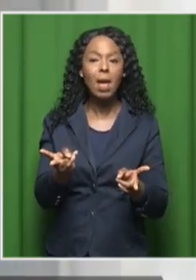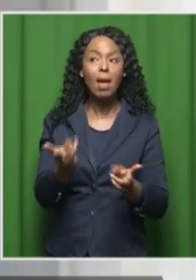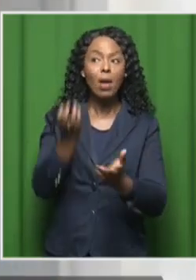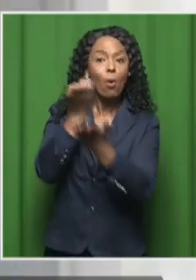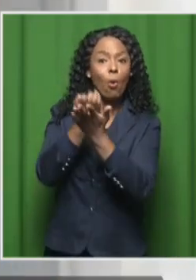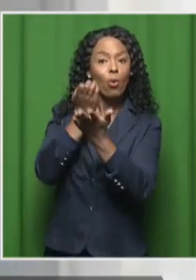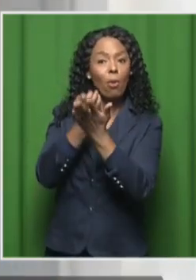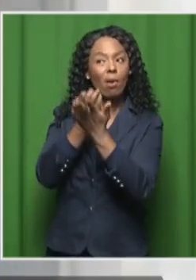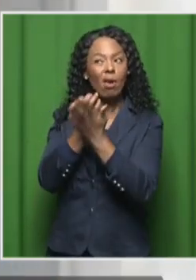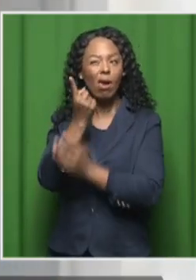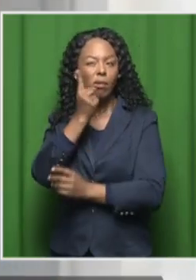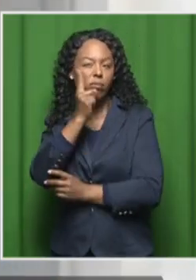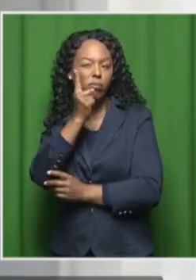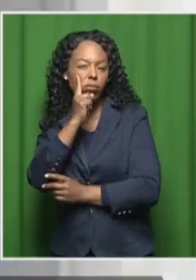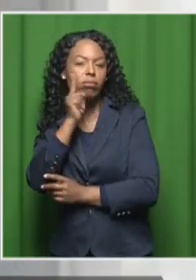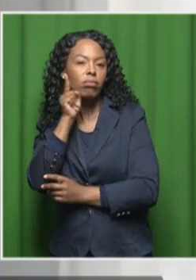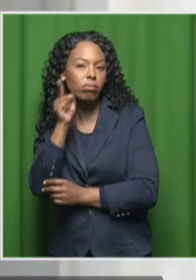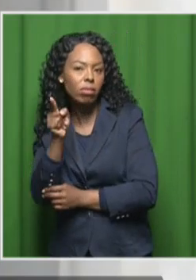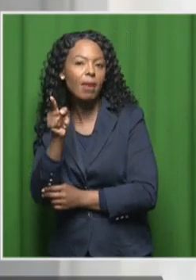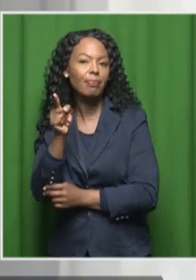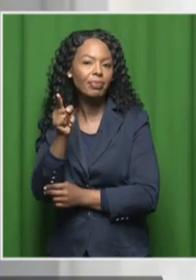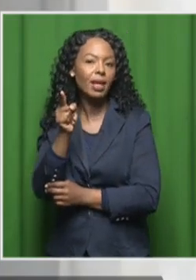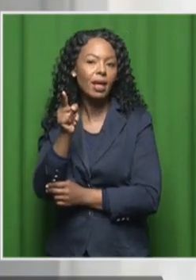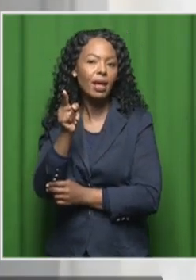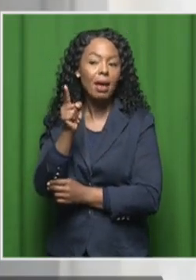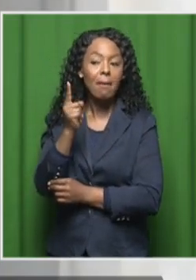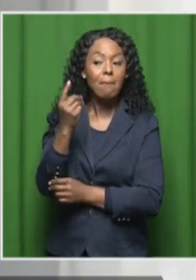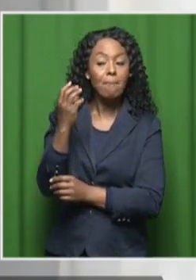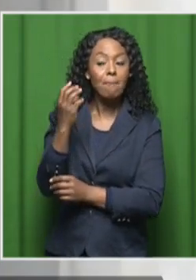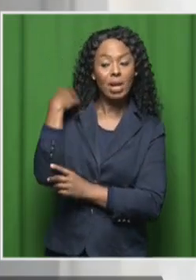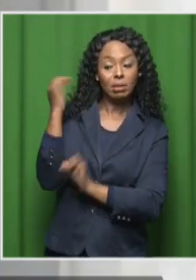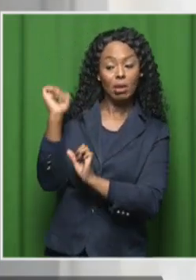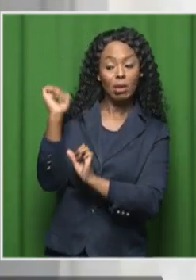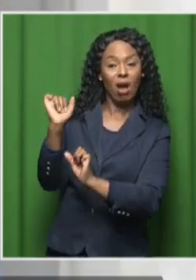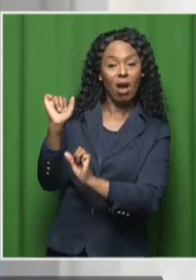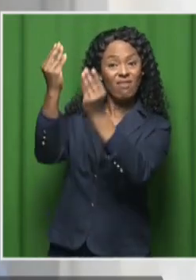outlook, where the finance minister,